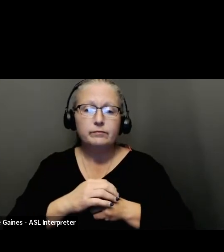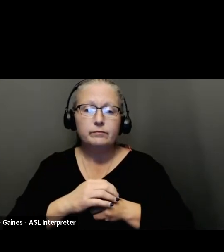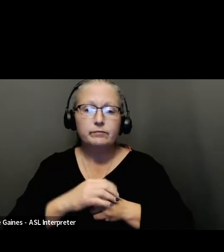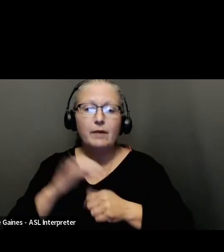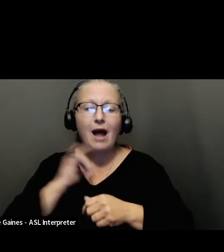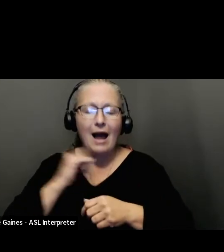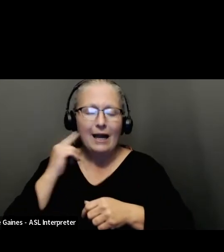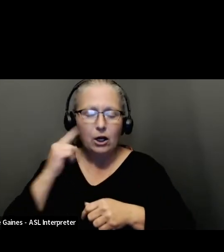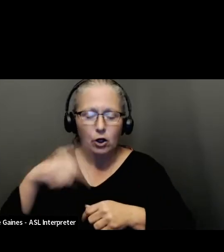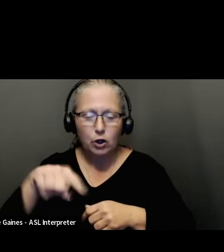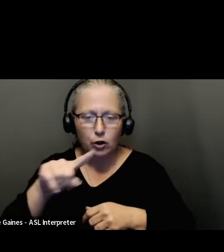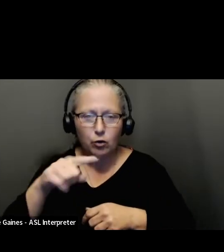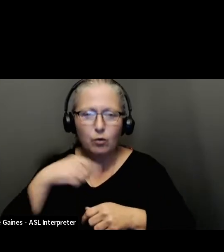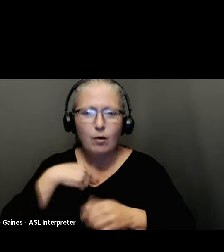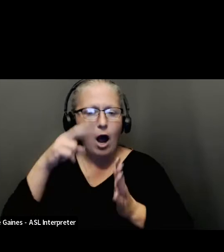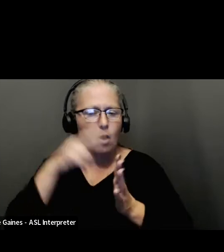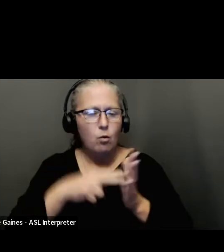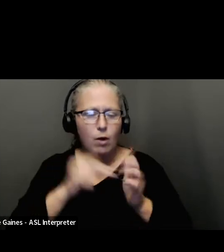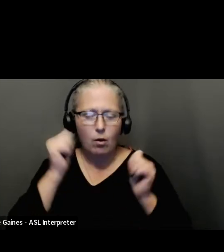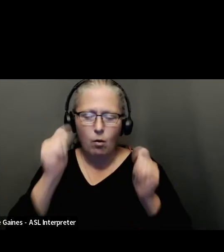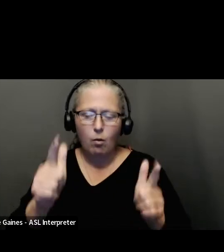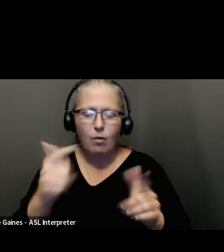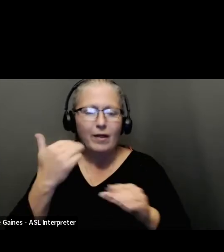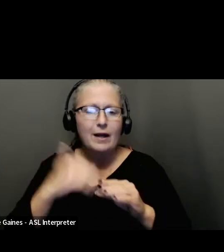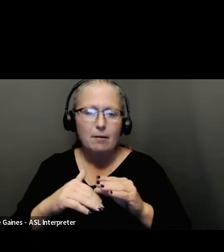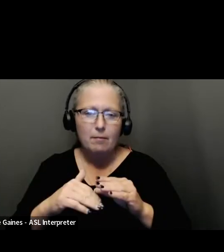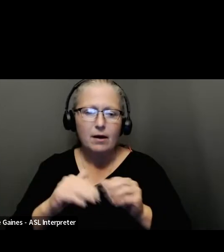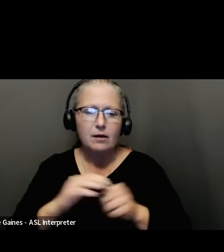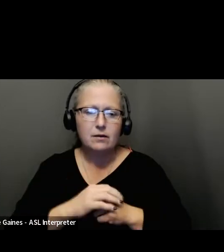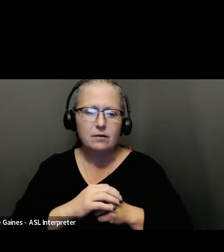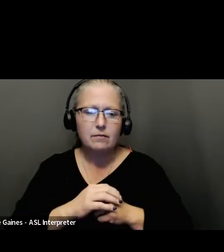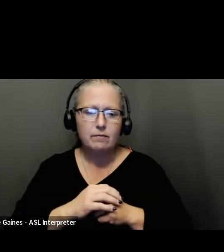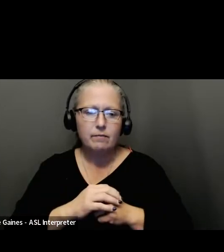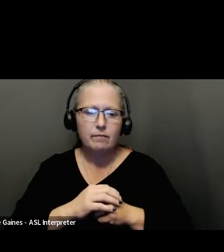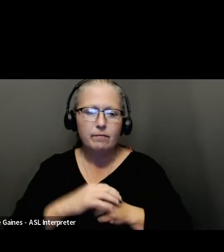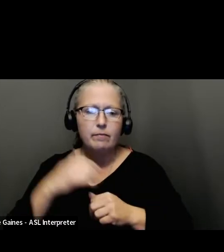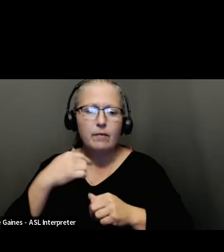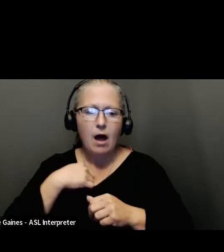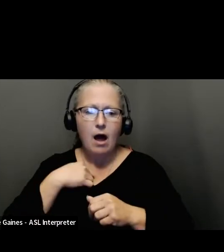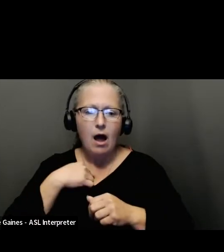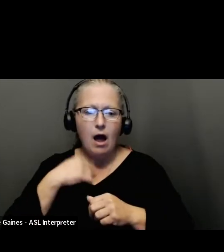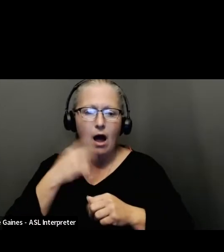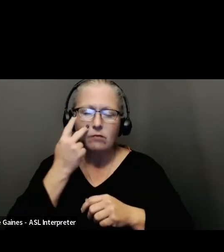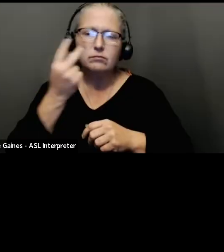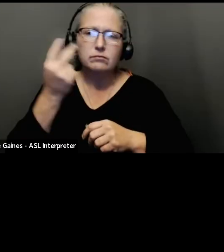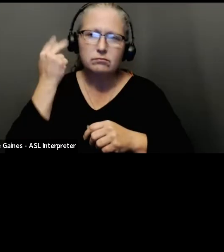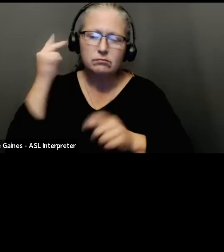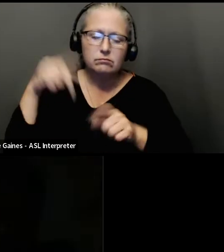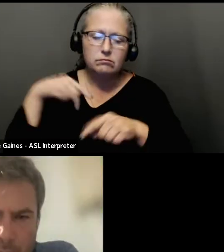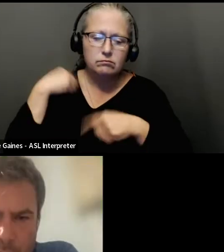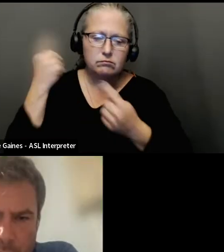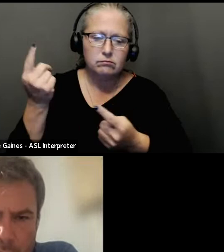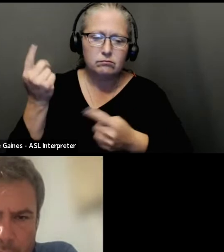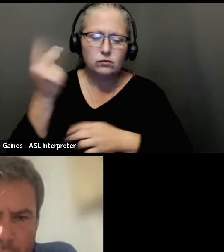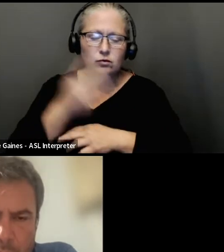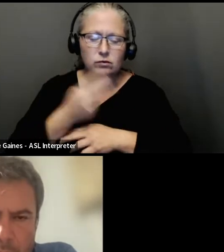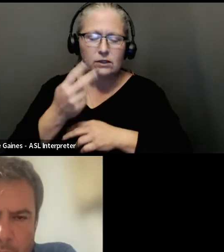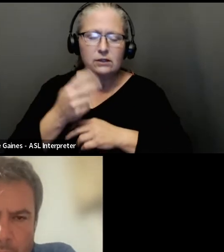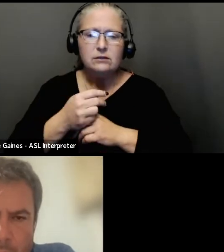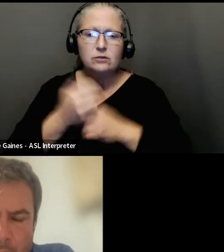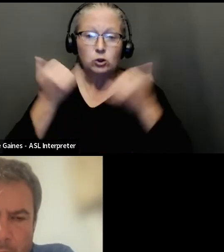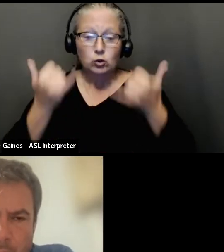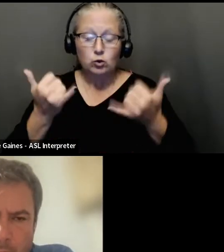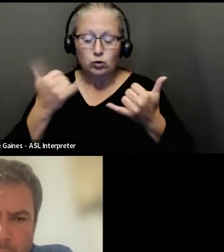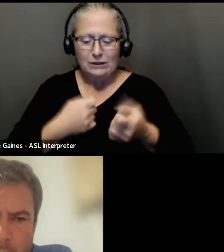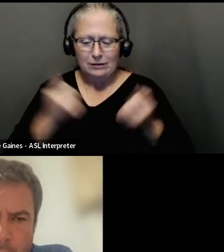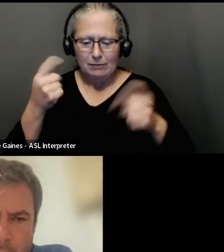do hear you. I've read every single email. I've reflected a lot over the last couple of days. Today, I